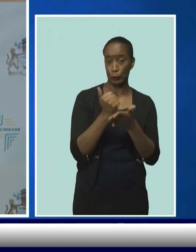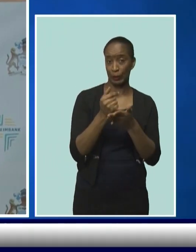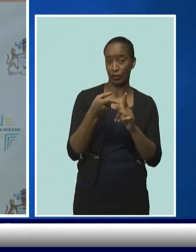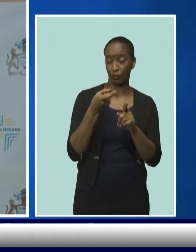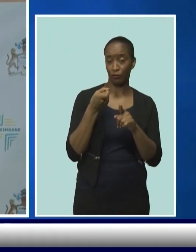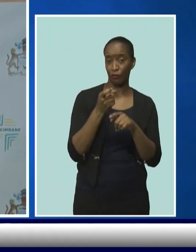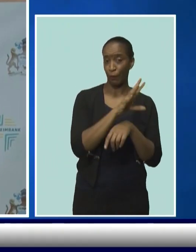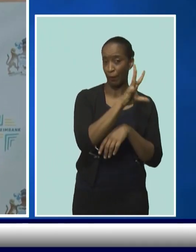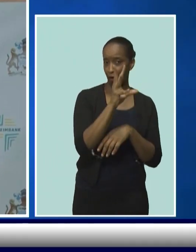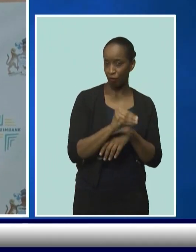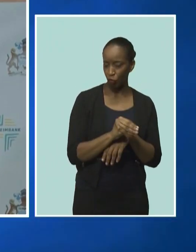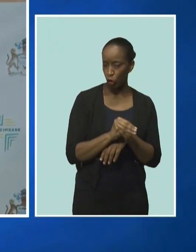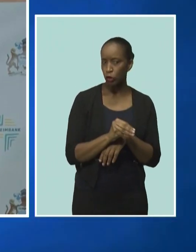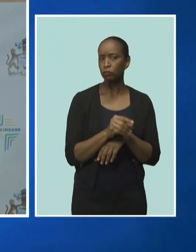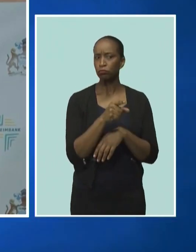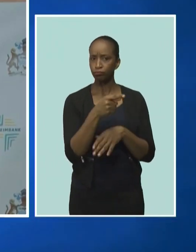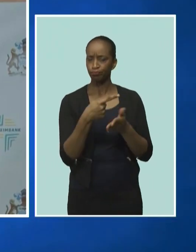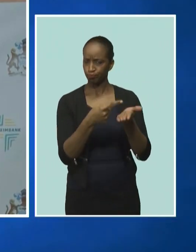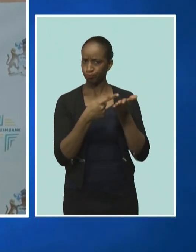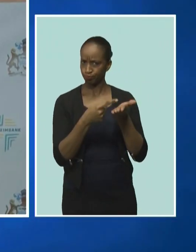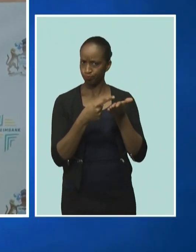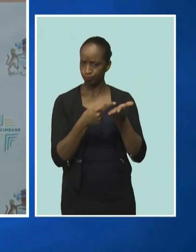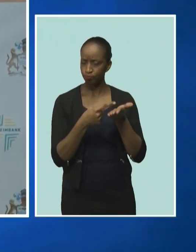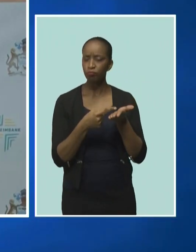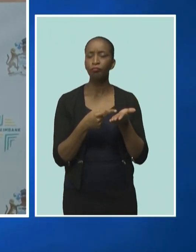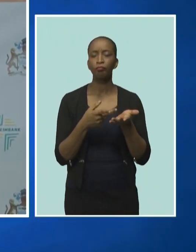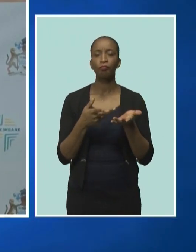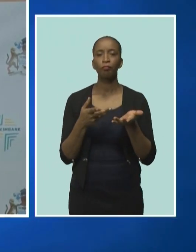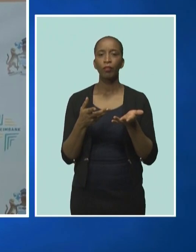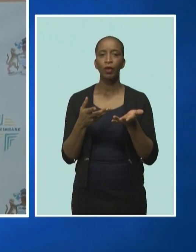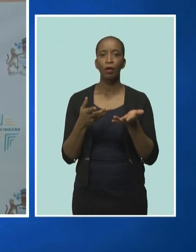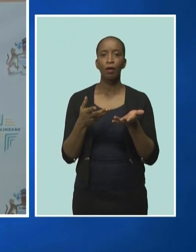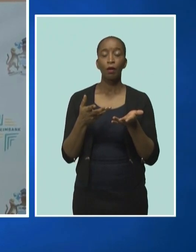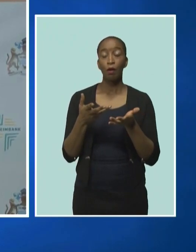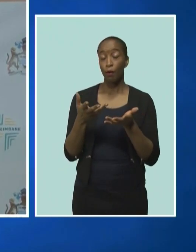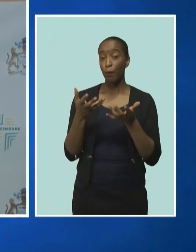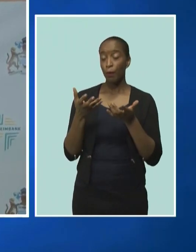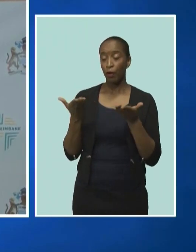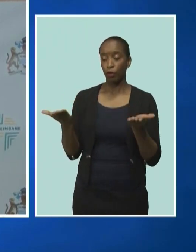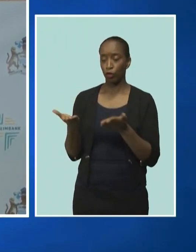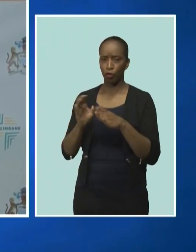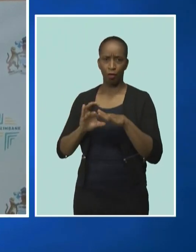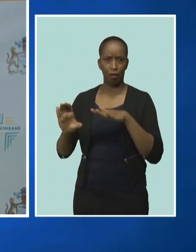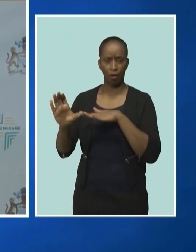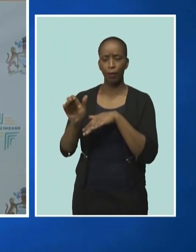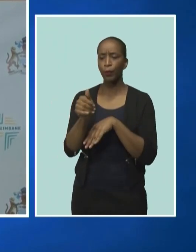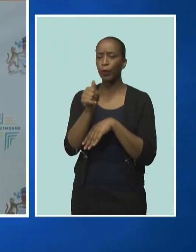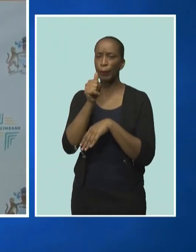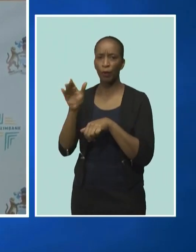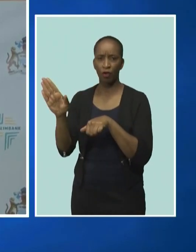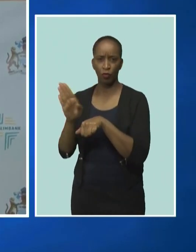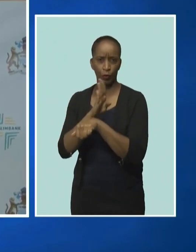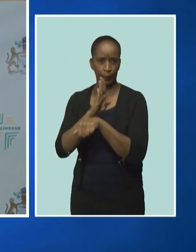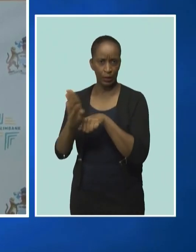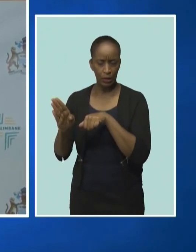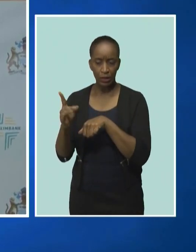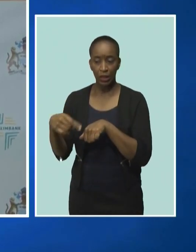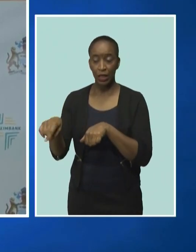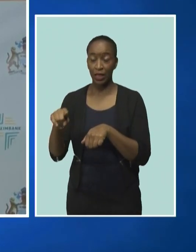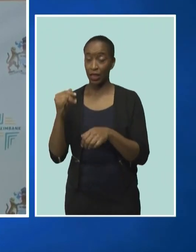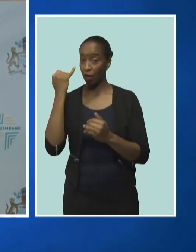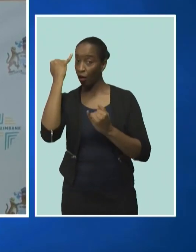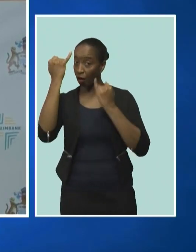a proposal from the regional private sector to present this solution. Every single state in